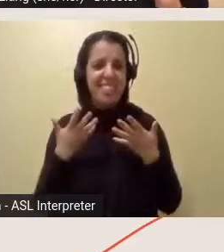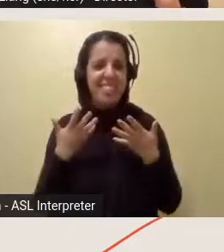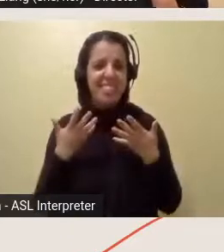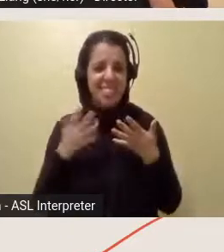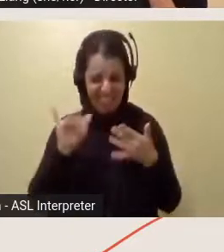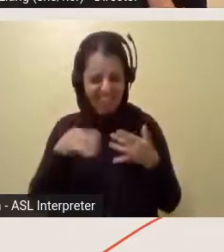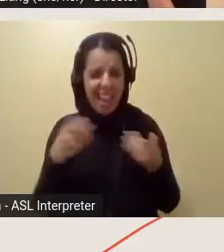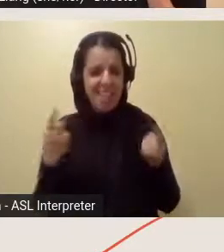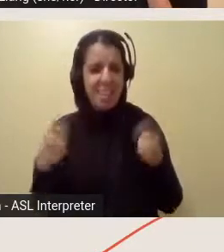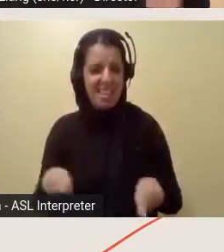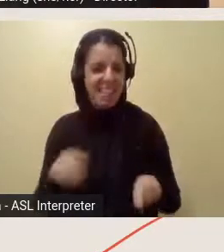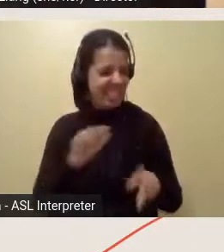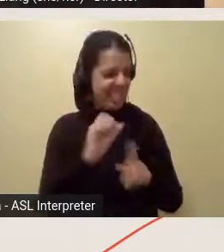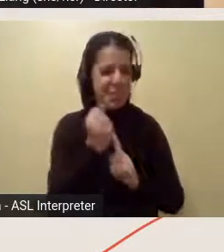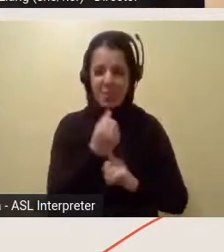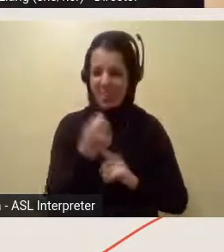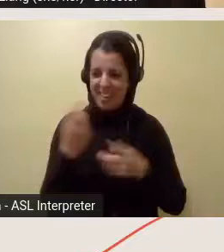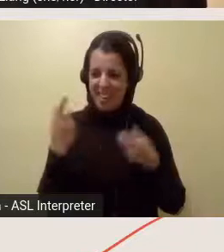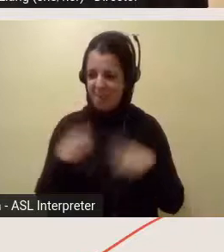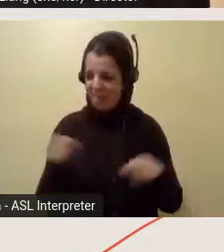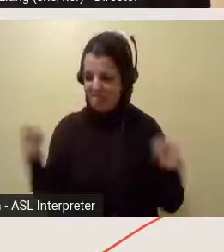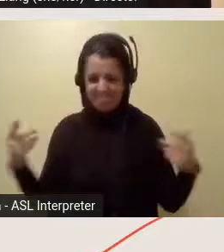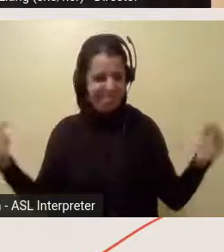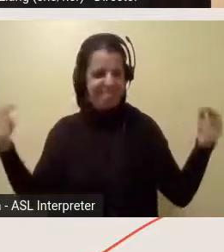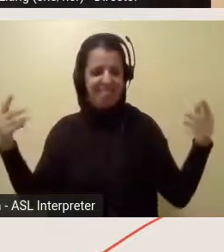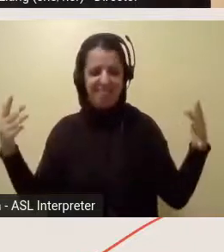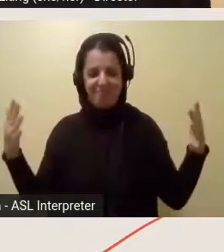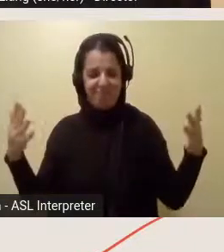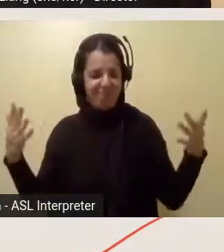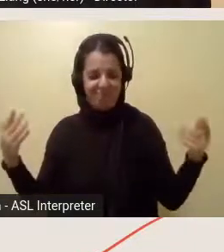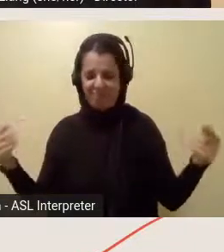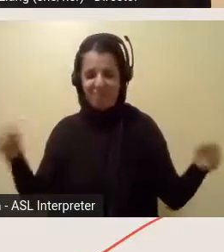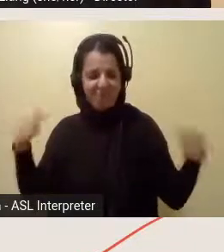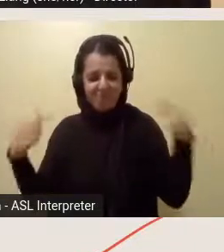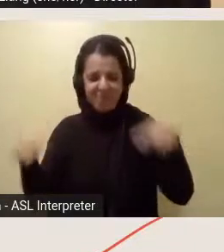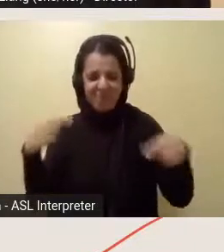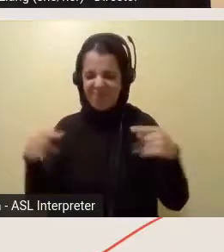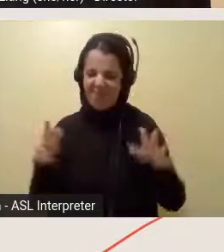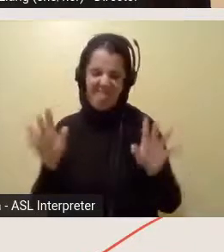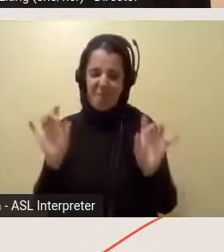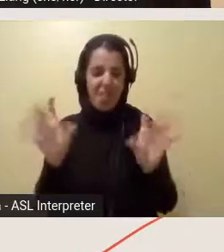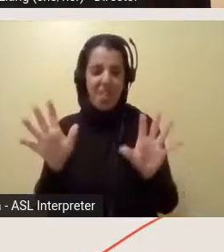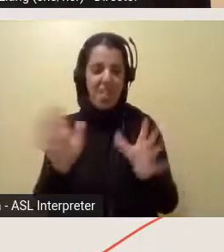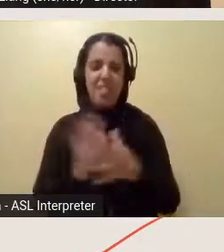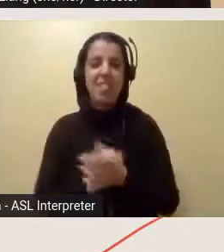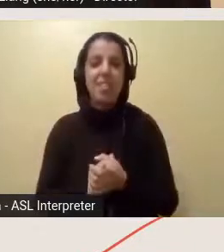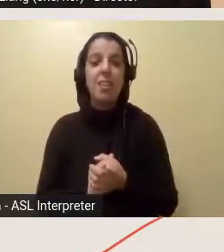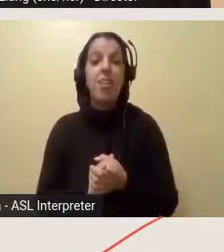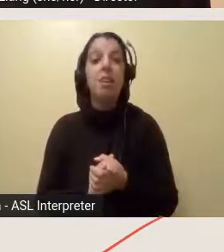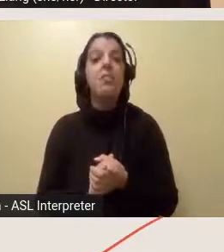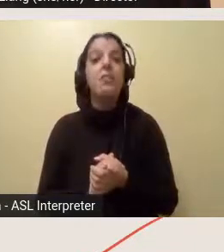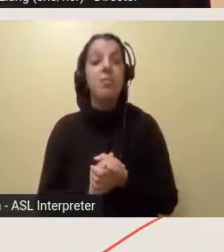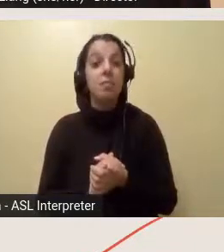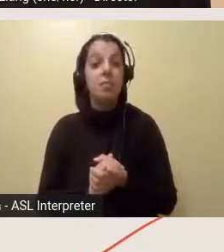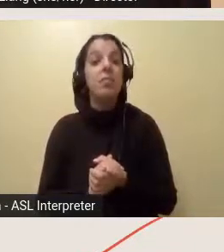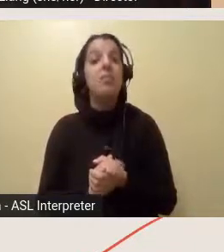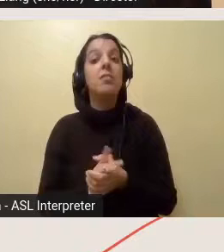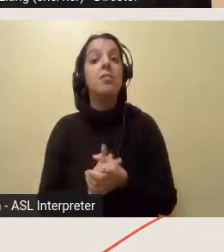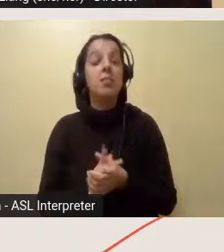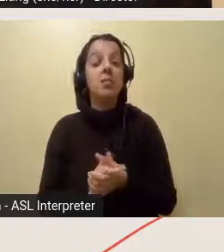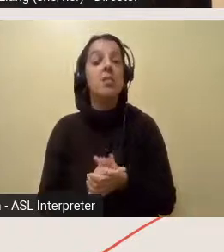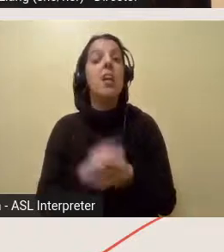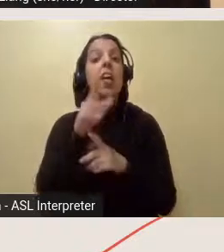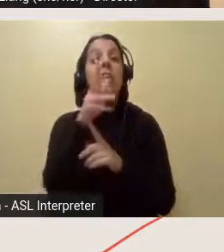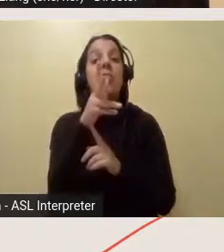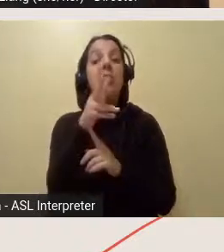know, what this case like led to. So I think, you know, and then I think the film does nod in the end to like coalition building,